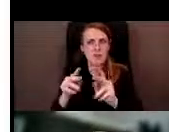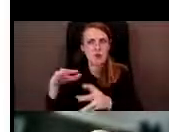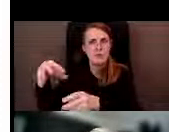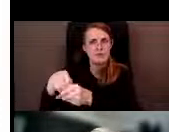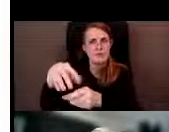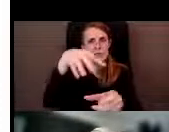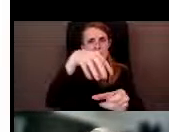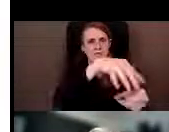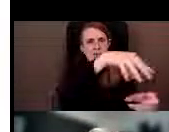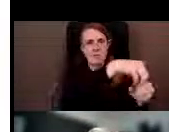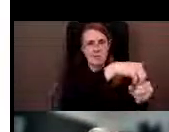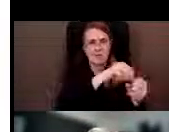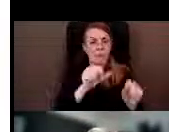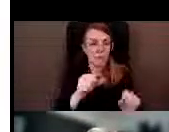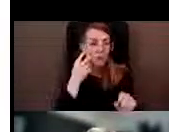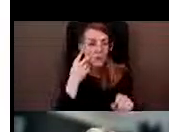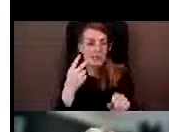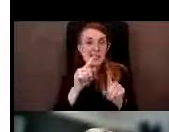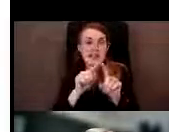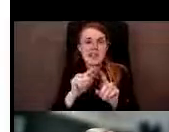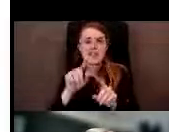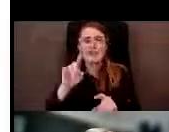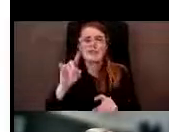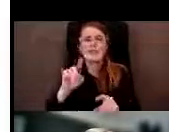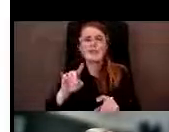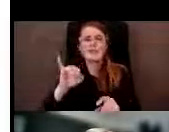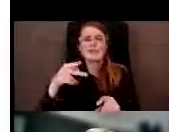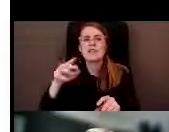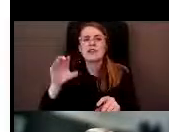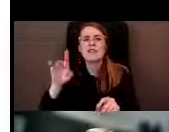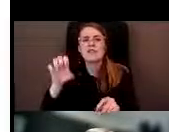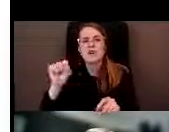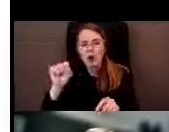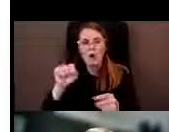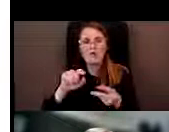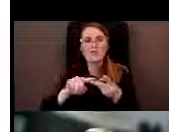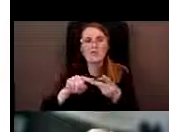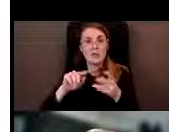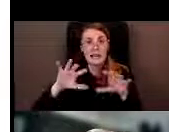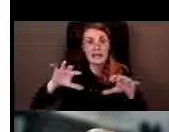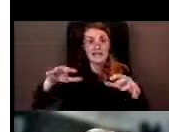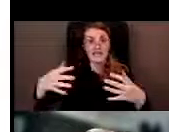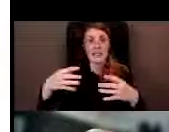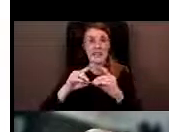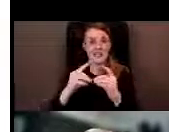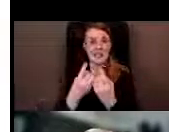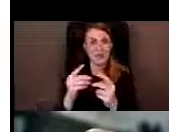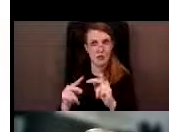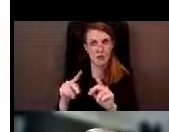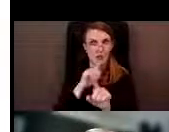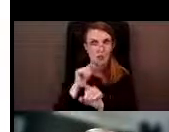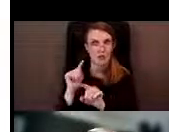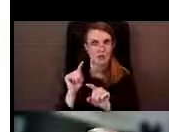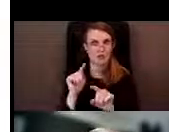where the different zip codes, council districts that people responded from. Again, as you